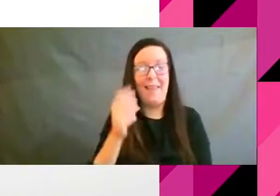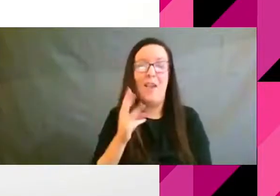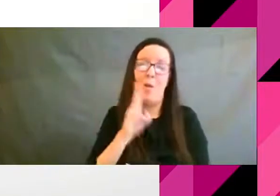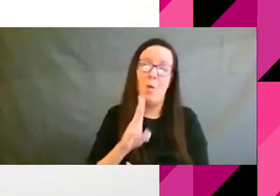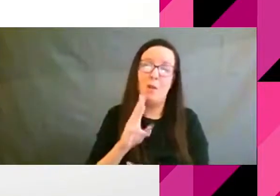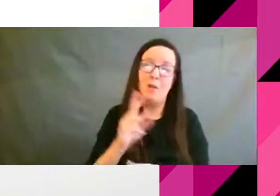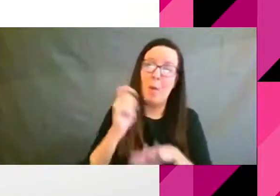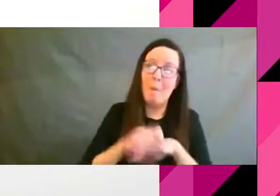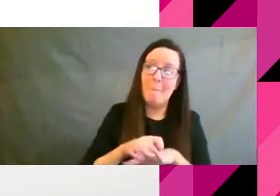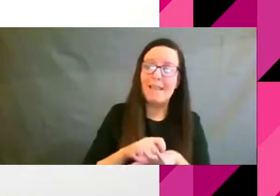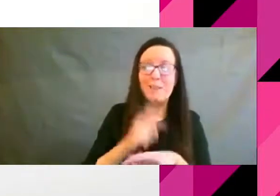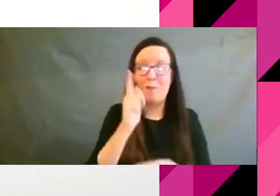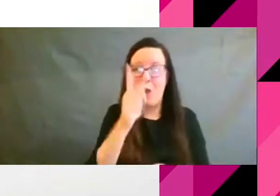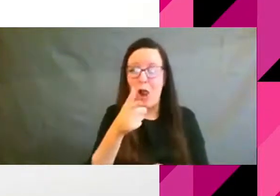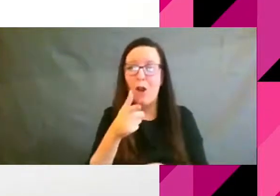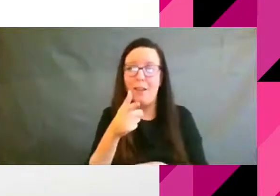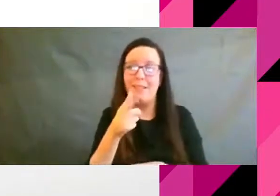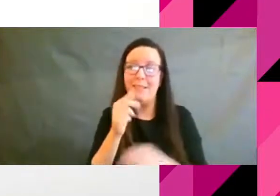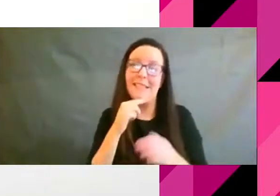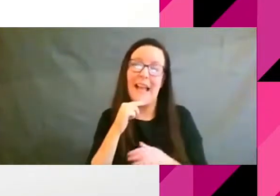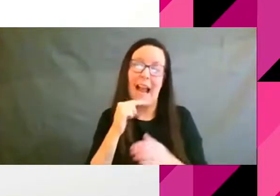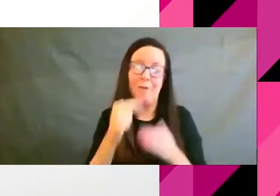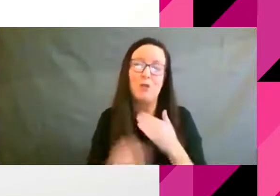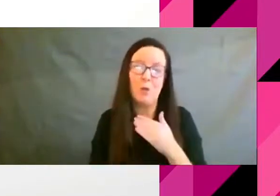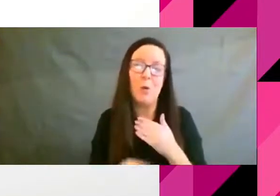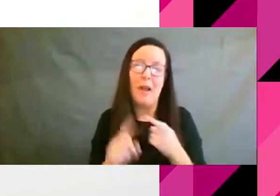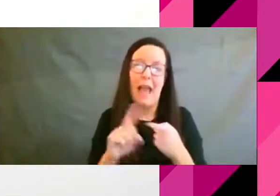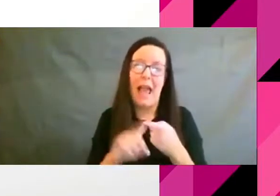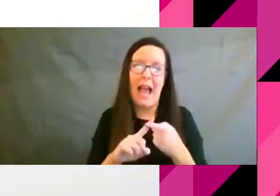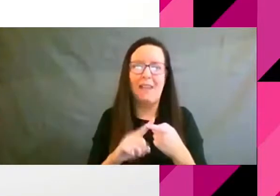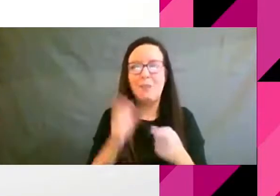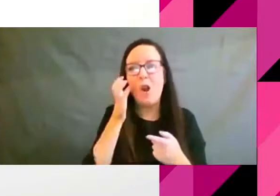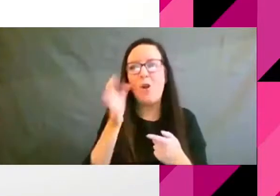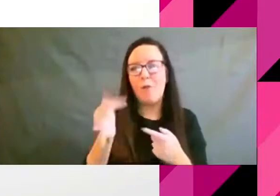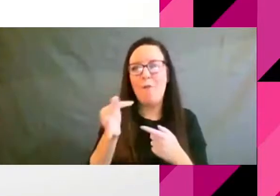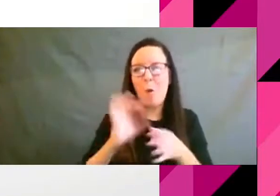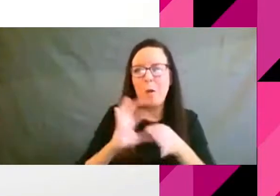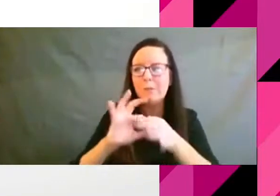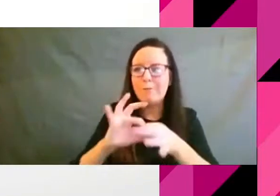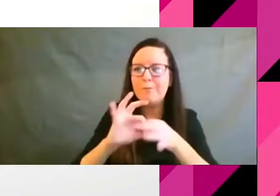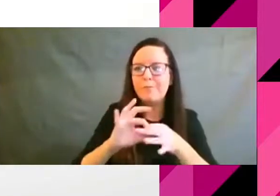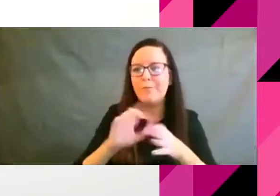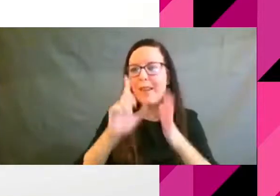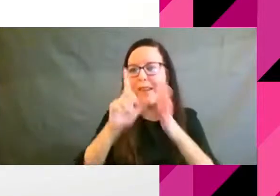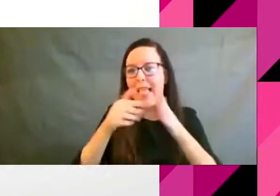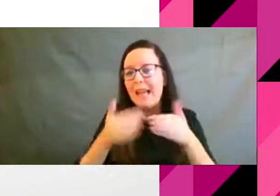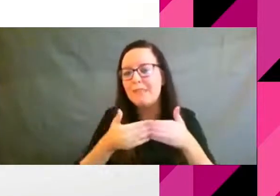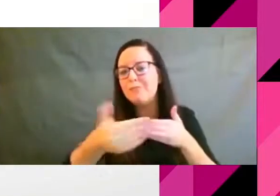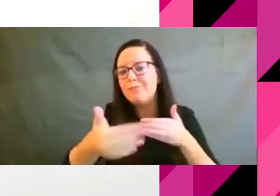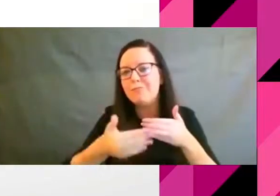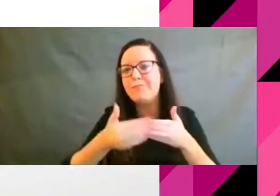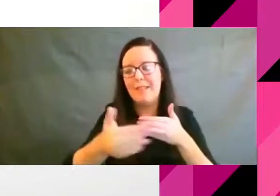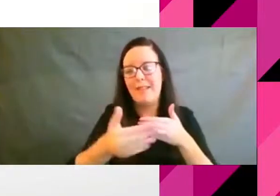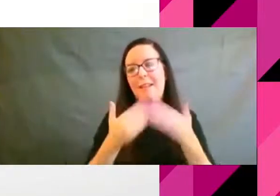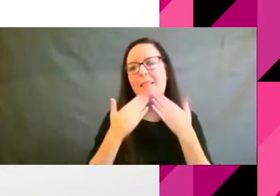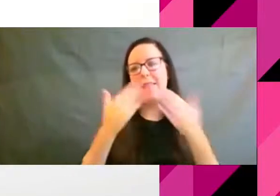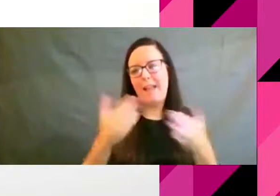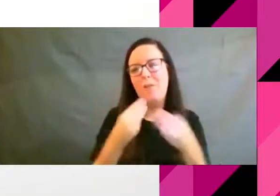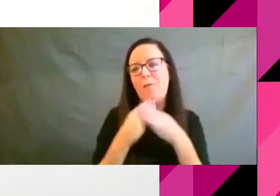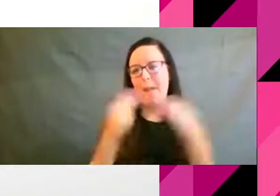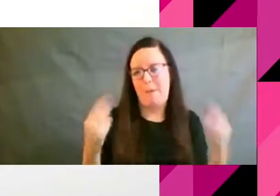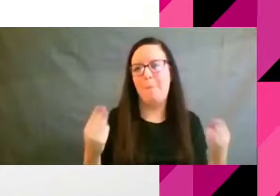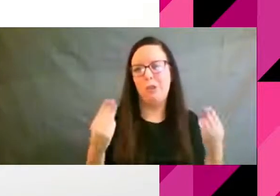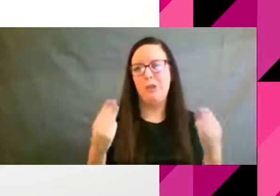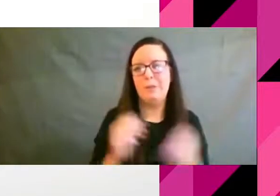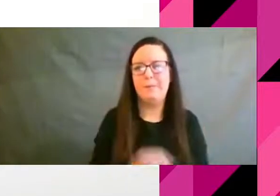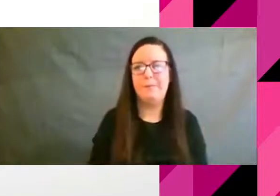this afternoon, and I look forward to engaging with you further in the months and years ahead of these very important issues. And again, thank you very much.